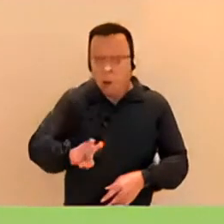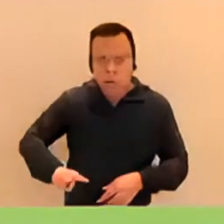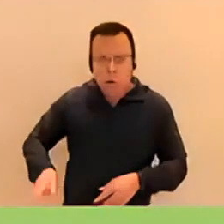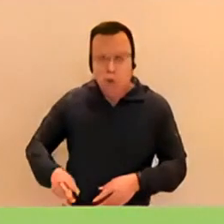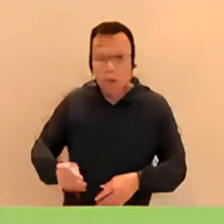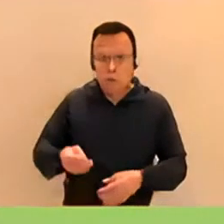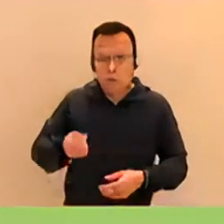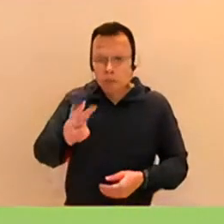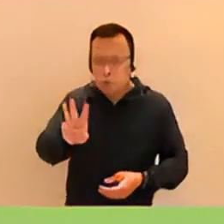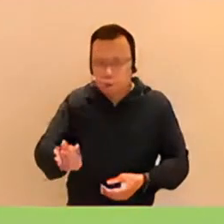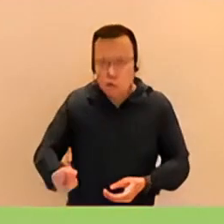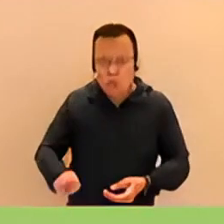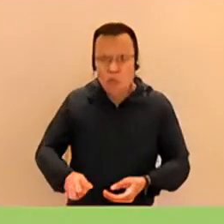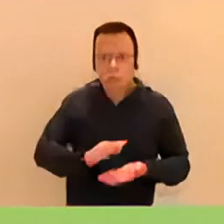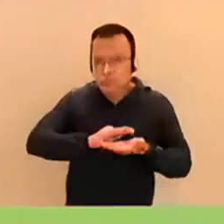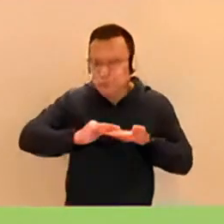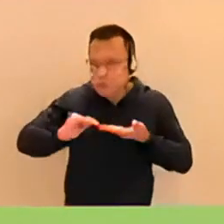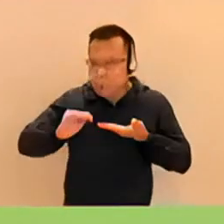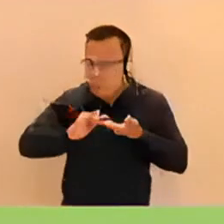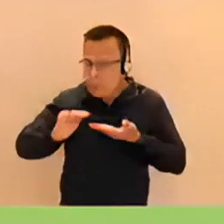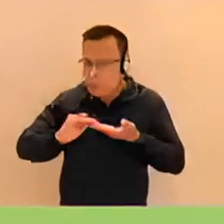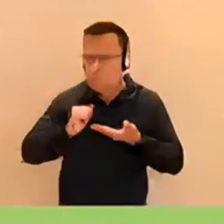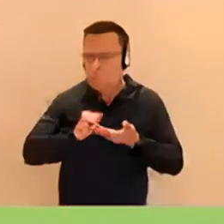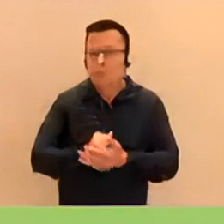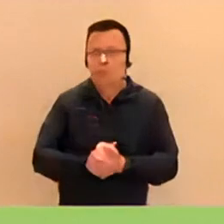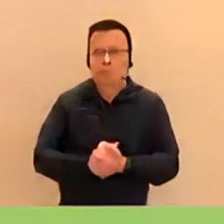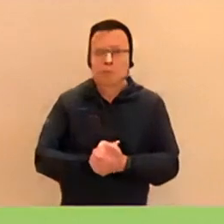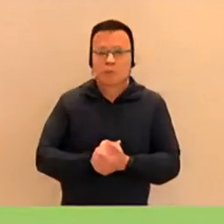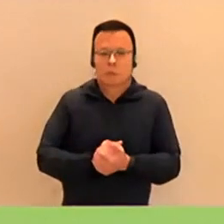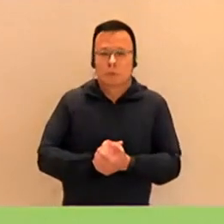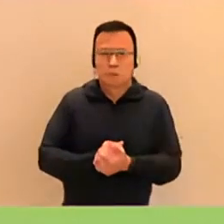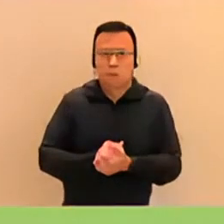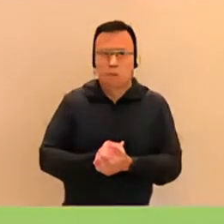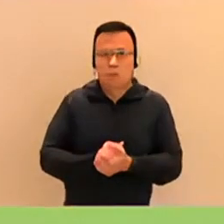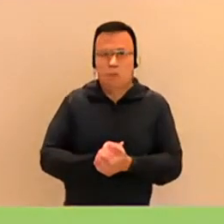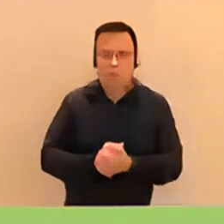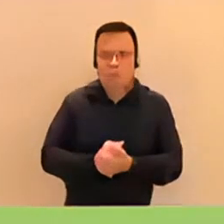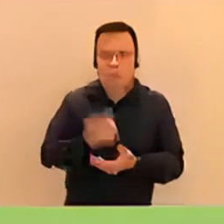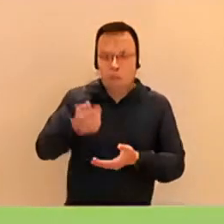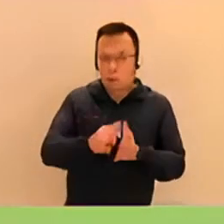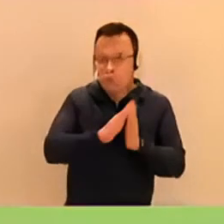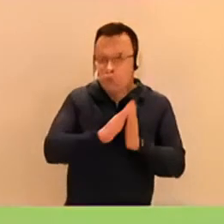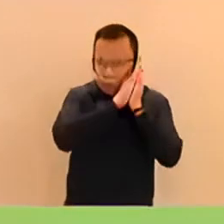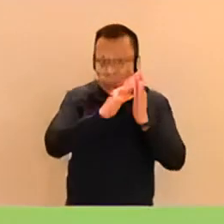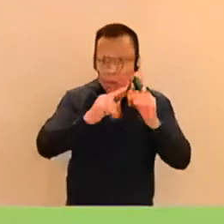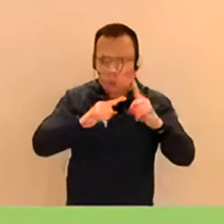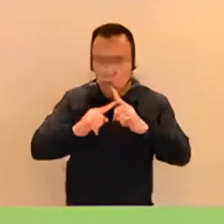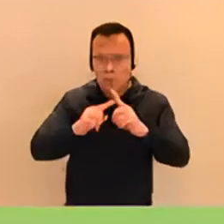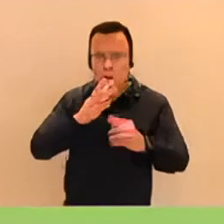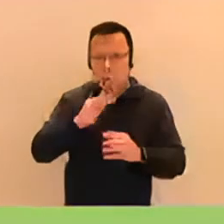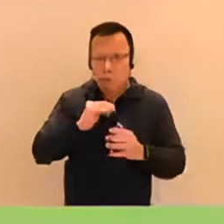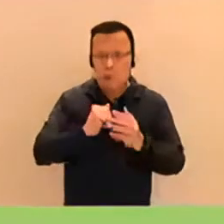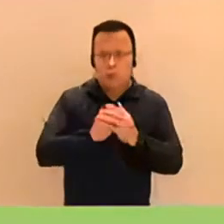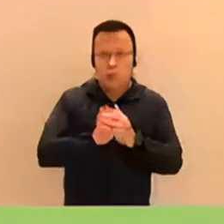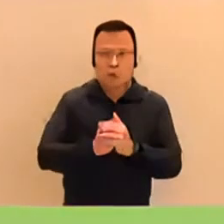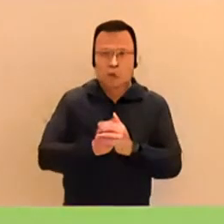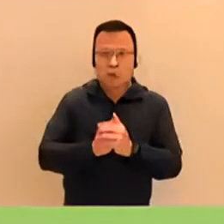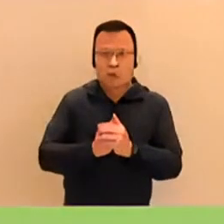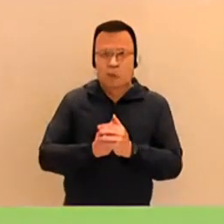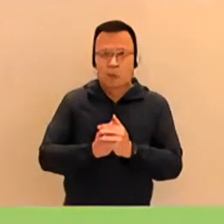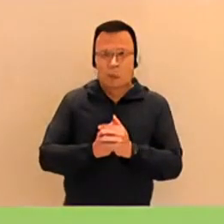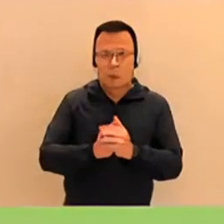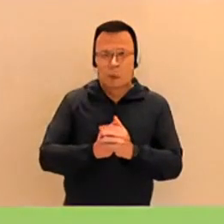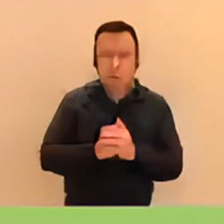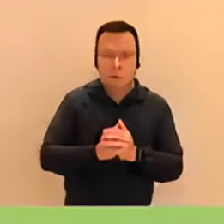riverine experience for commuters by seamlessly integrating drainage channels with public open